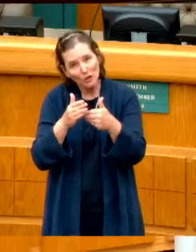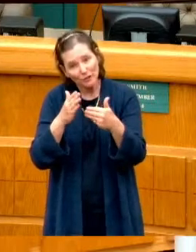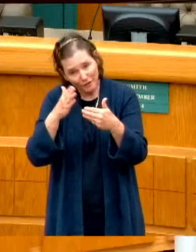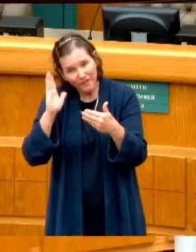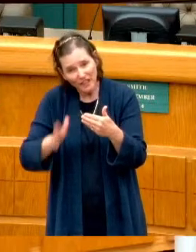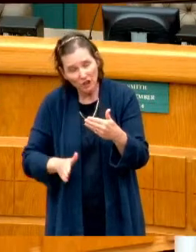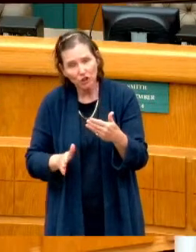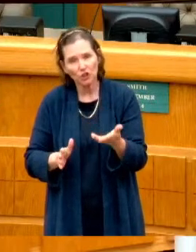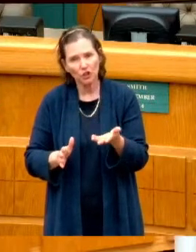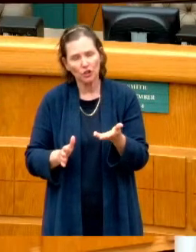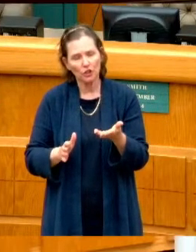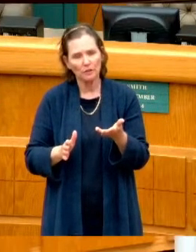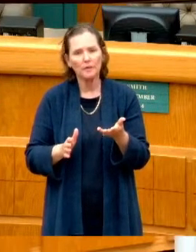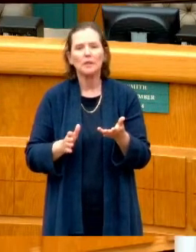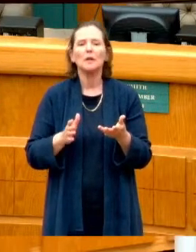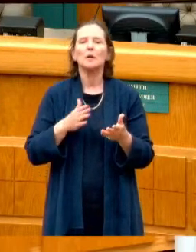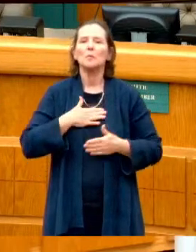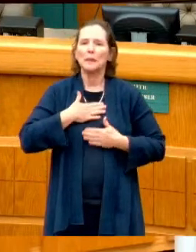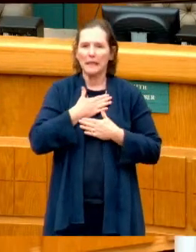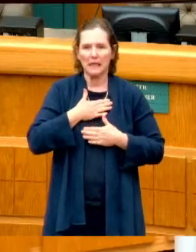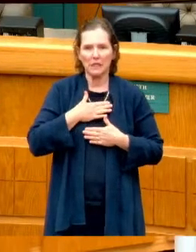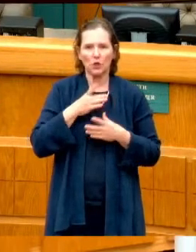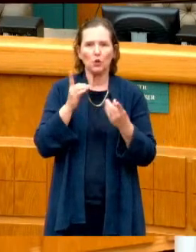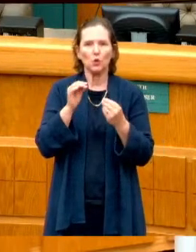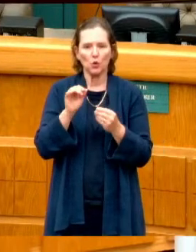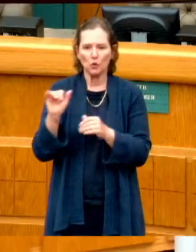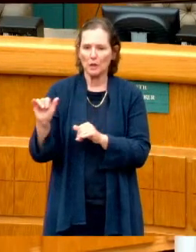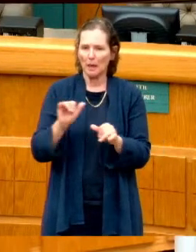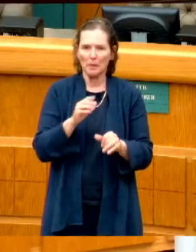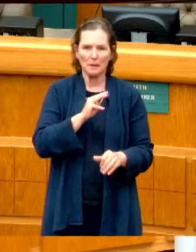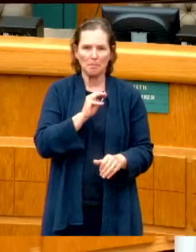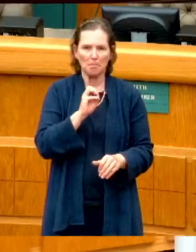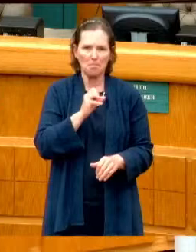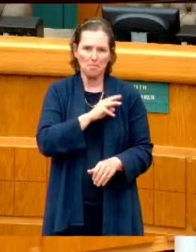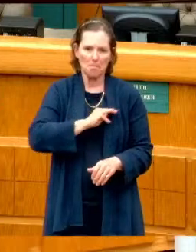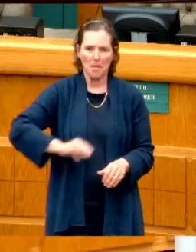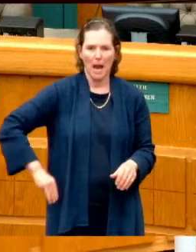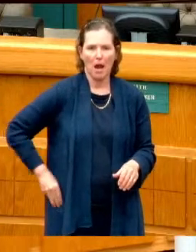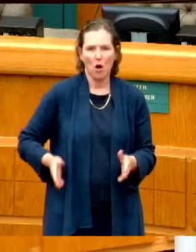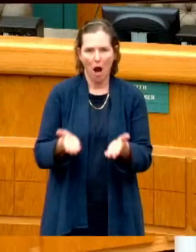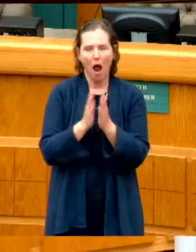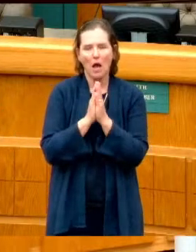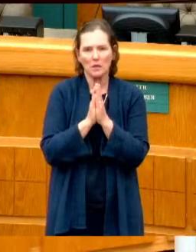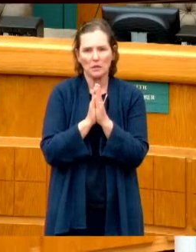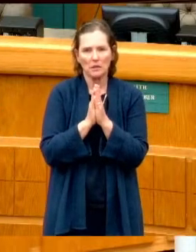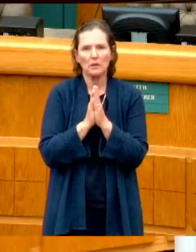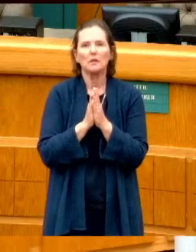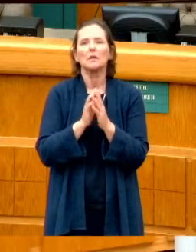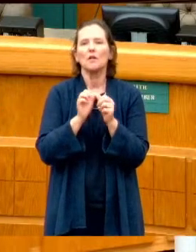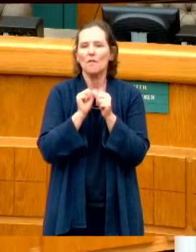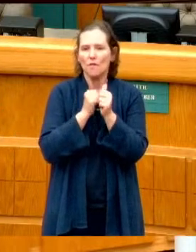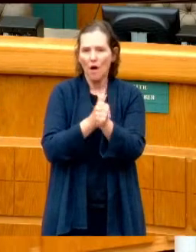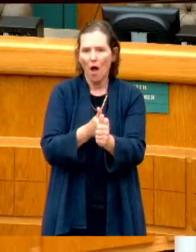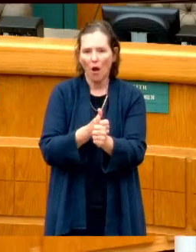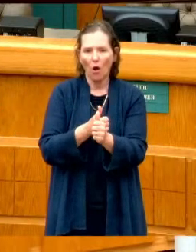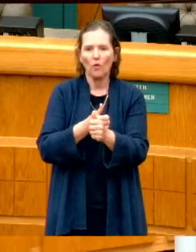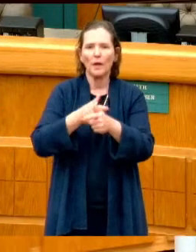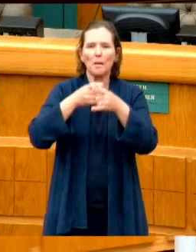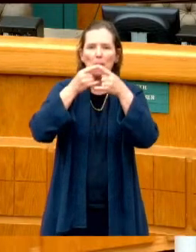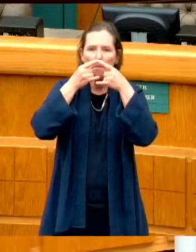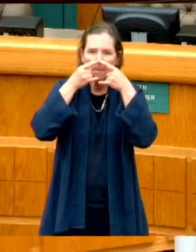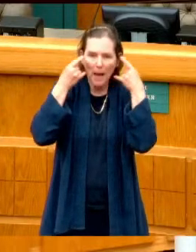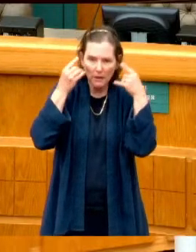mayor asked earlier, to practice those 3 W's, but definitely make the vaccine a